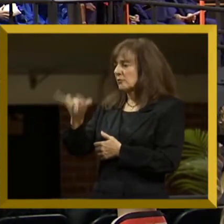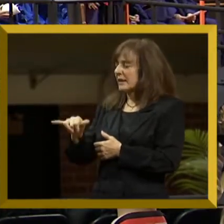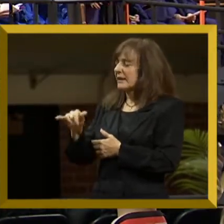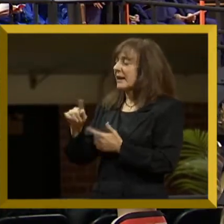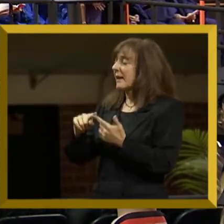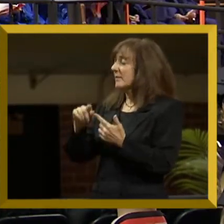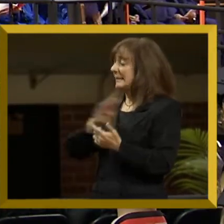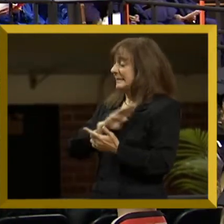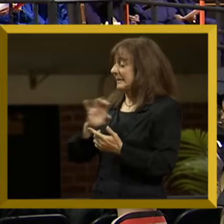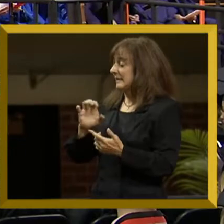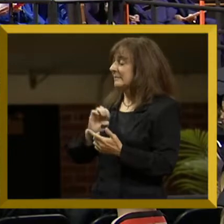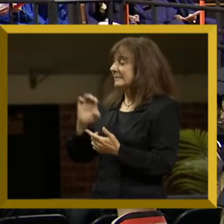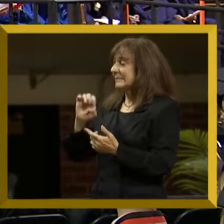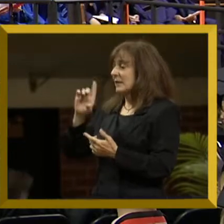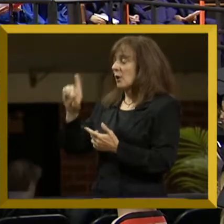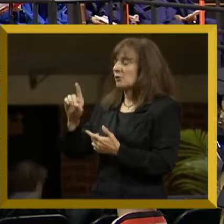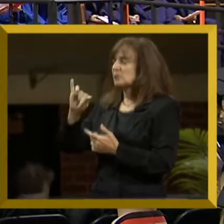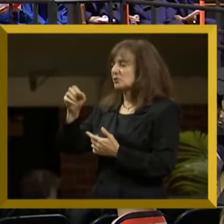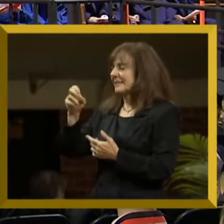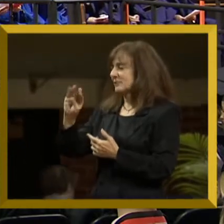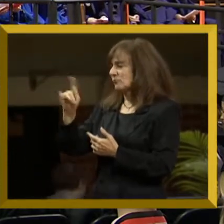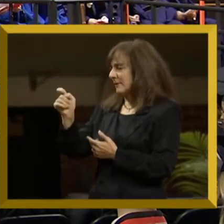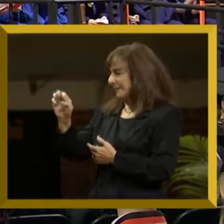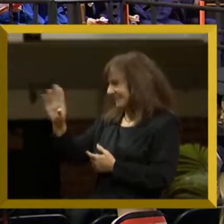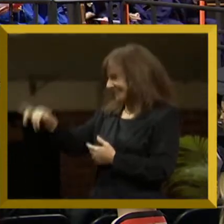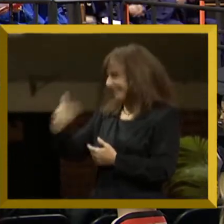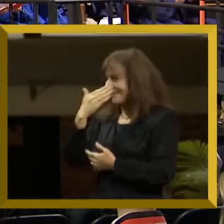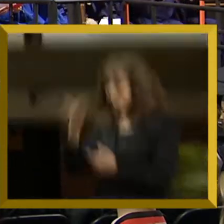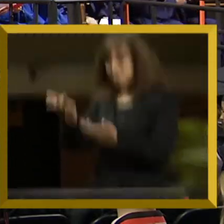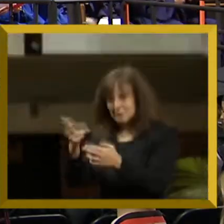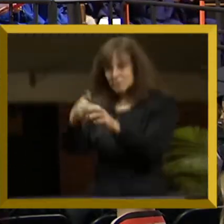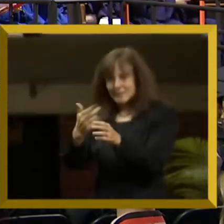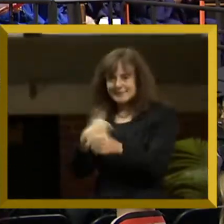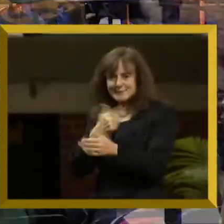board CEO from Edmond, Jason Ramsey. Thank you for being with us today.